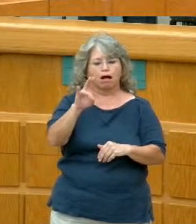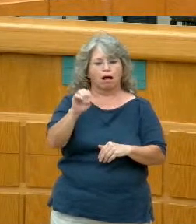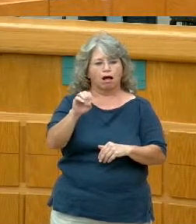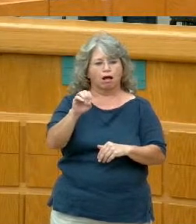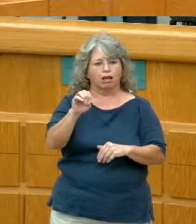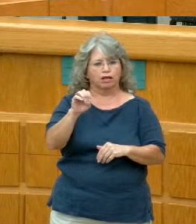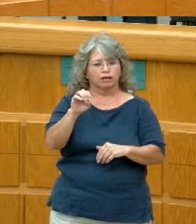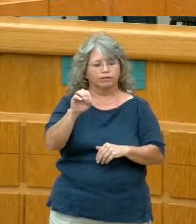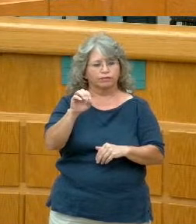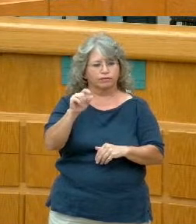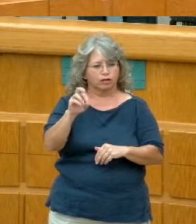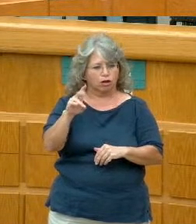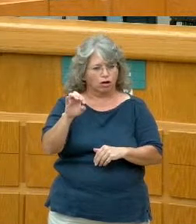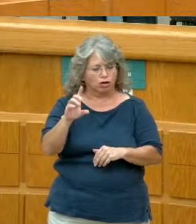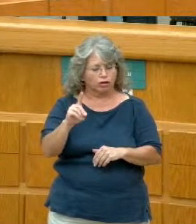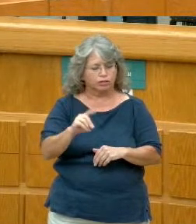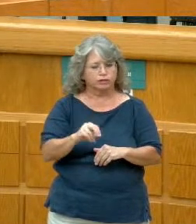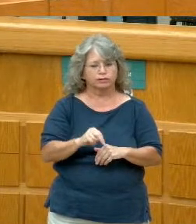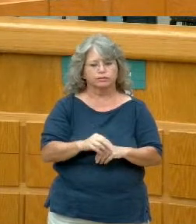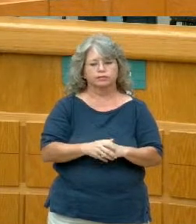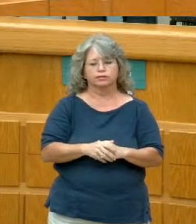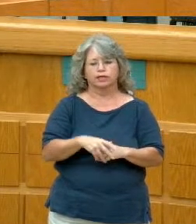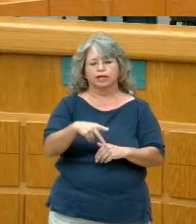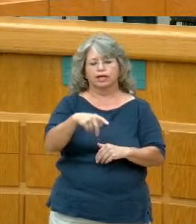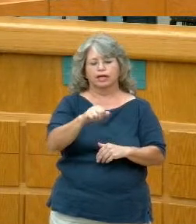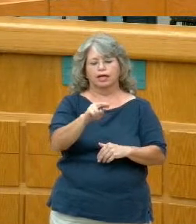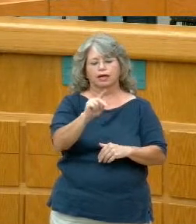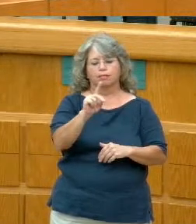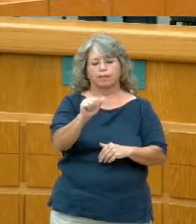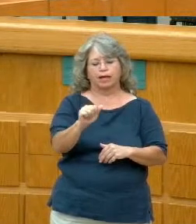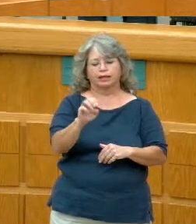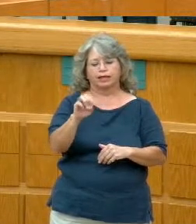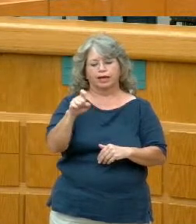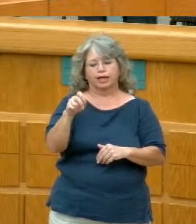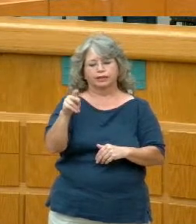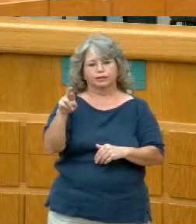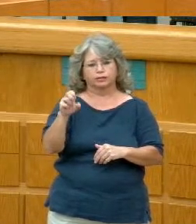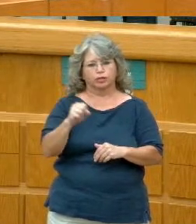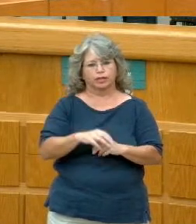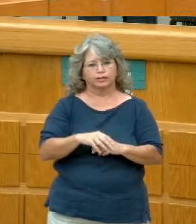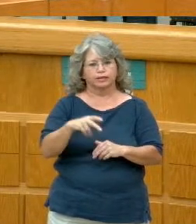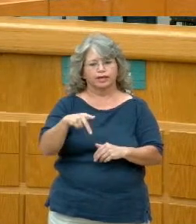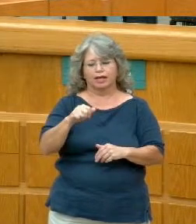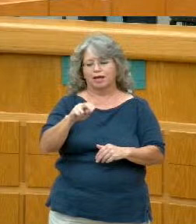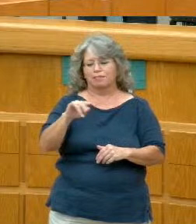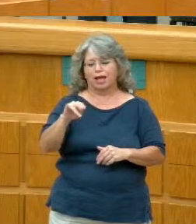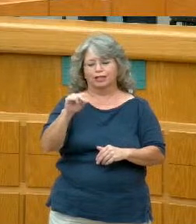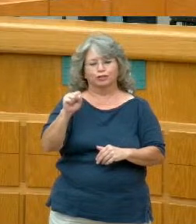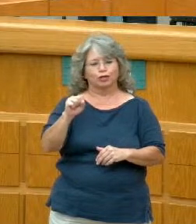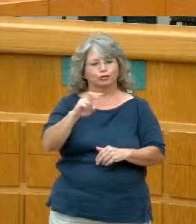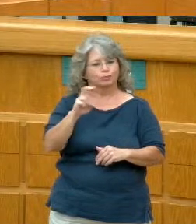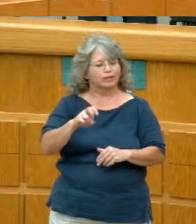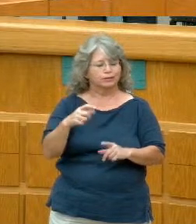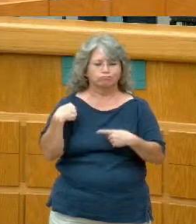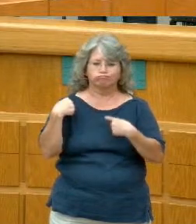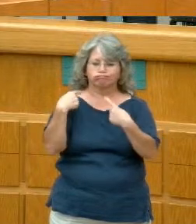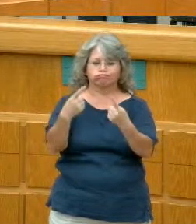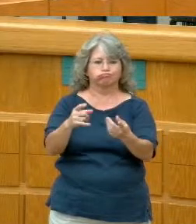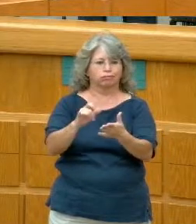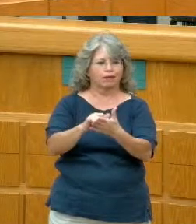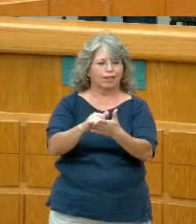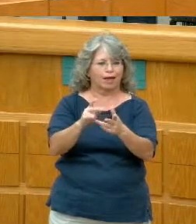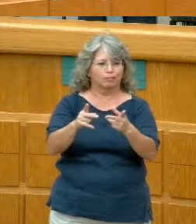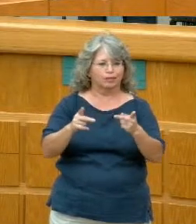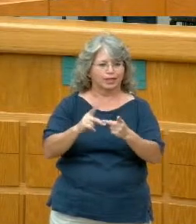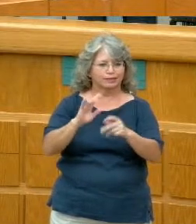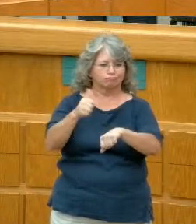5258 PID, Panda Express, 4119 South Staples, Panjo's Pizza. It's been here a long time.